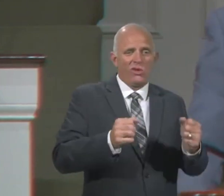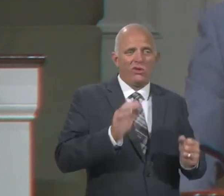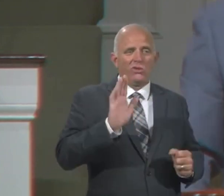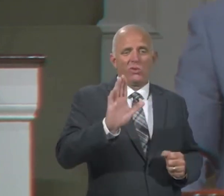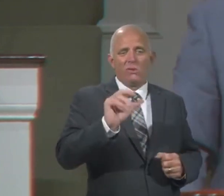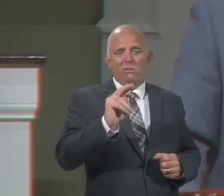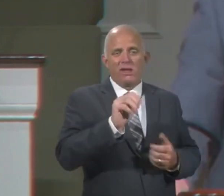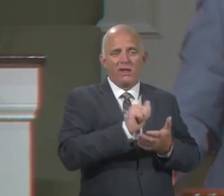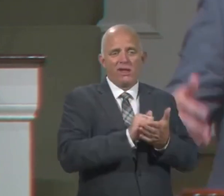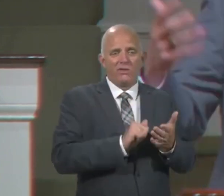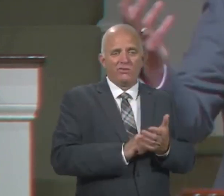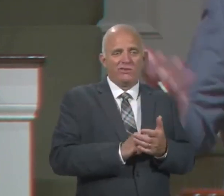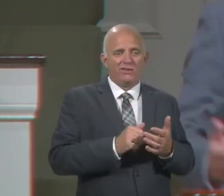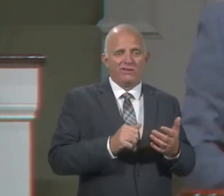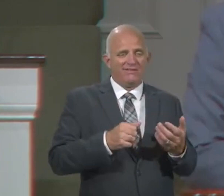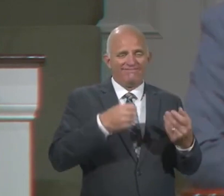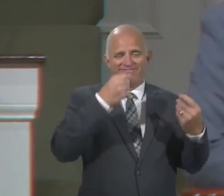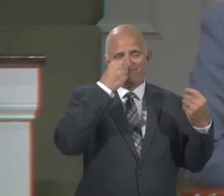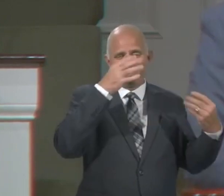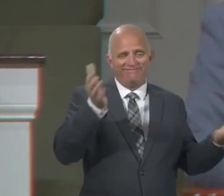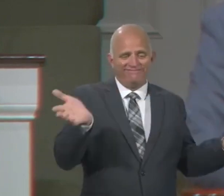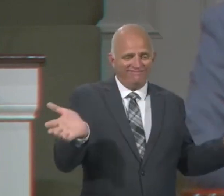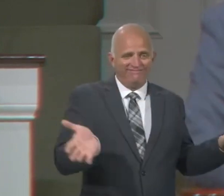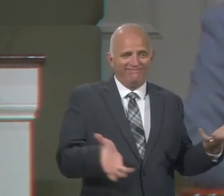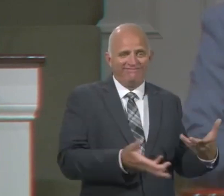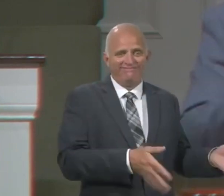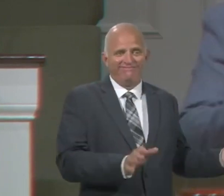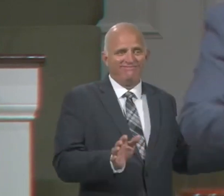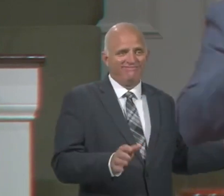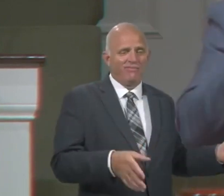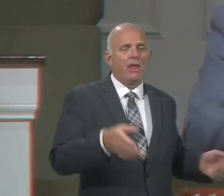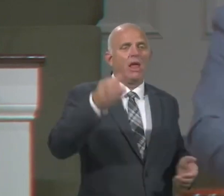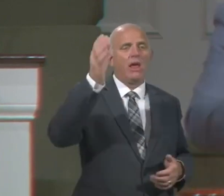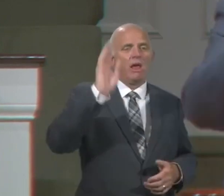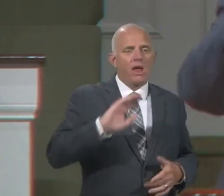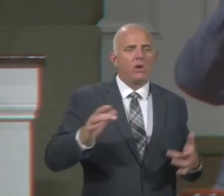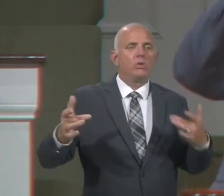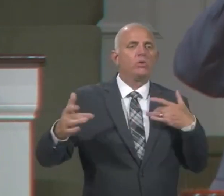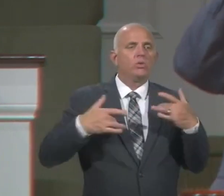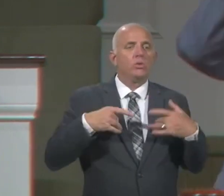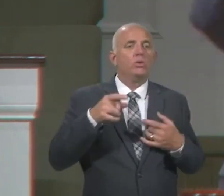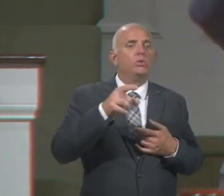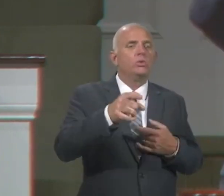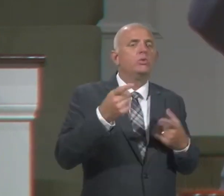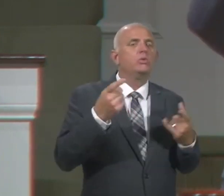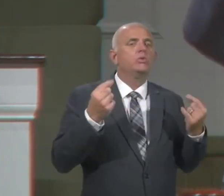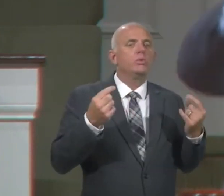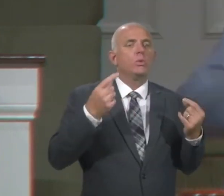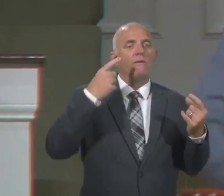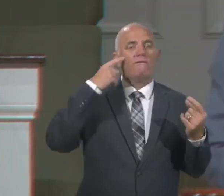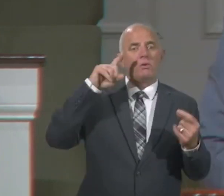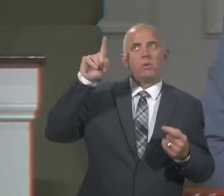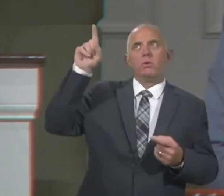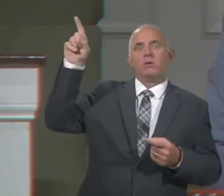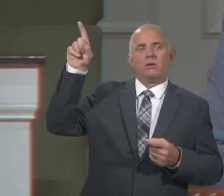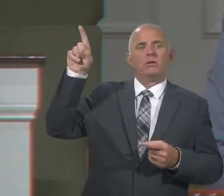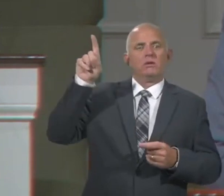And he doesn't care about any of that. What he really cares about is what did we do for eternity.